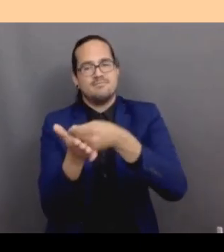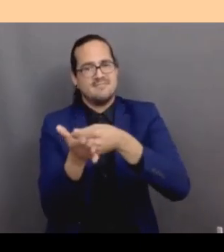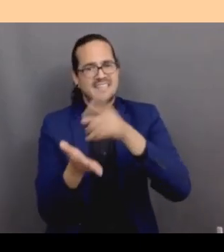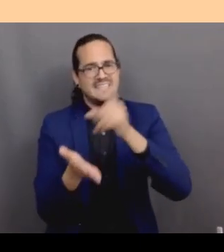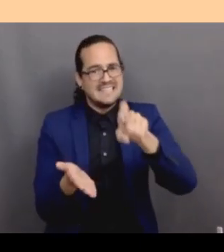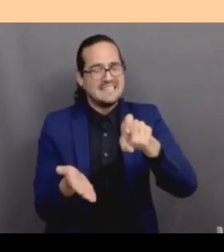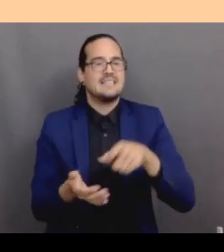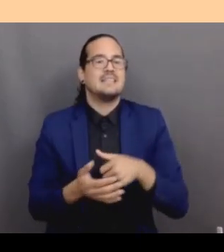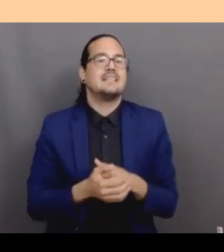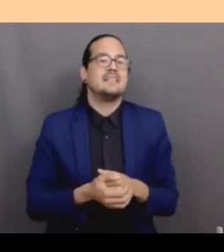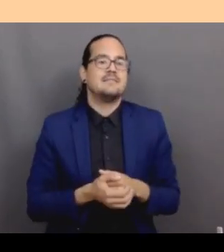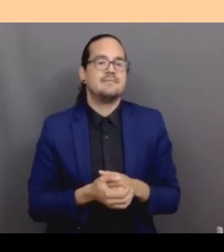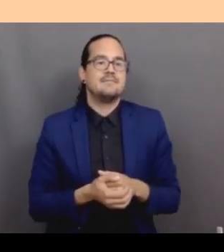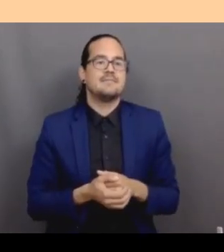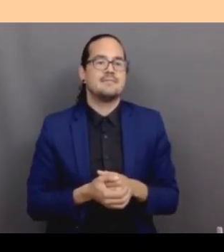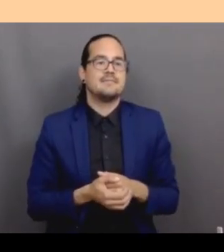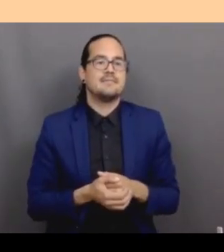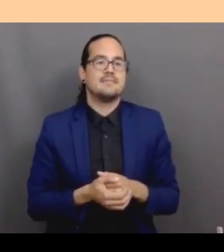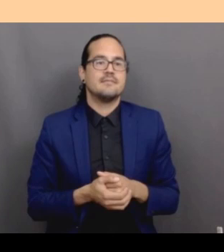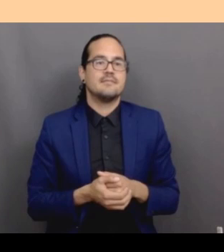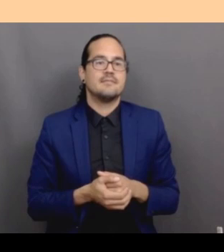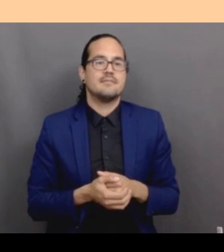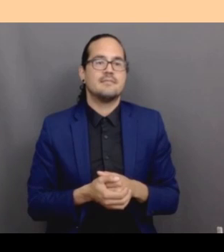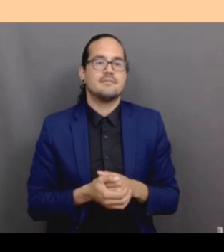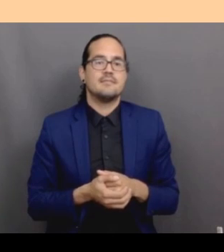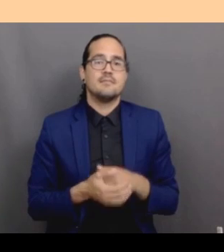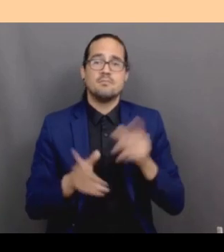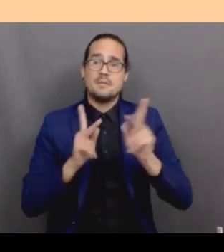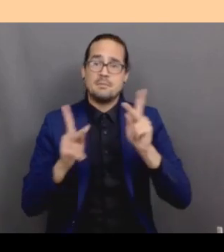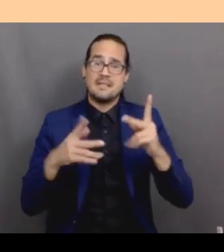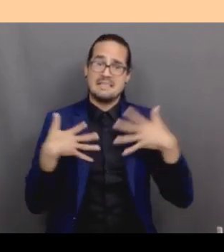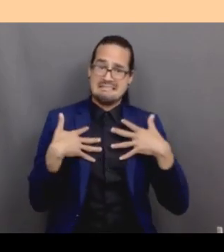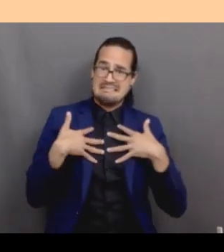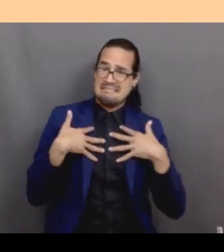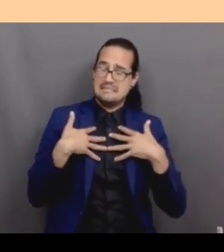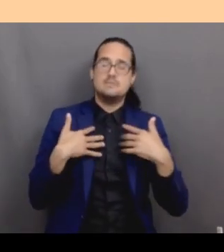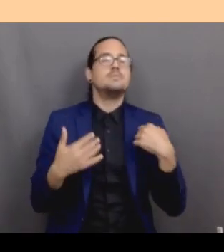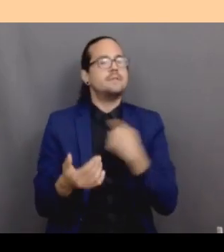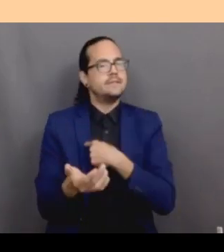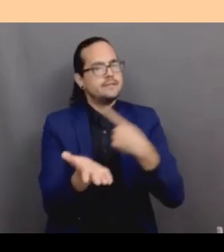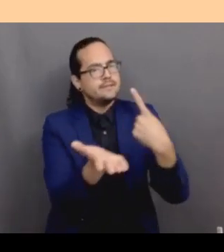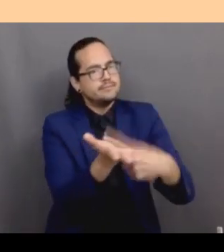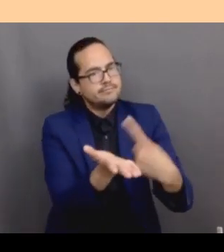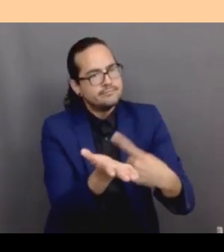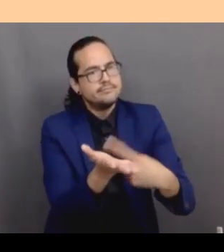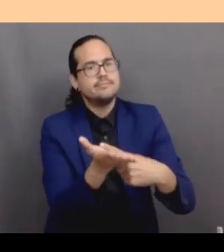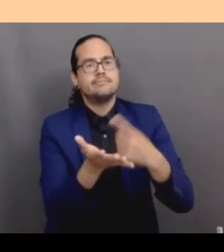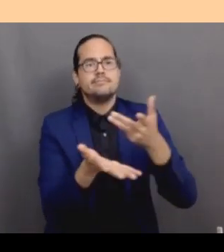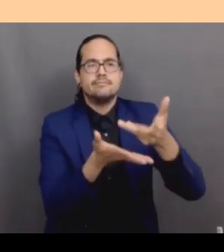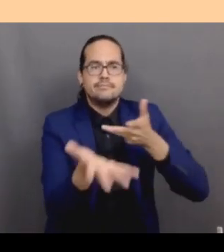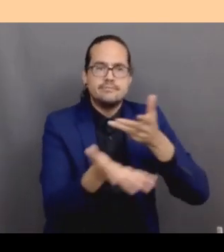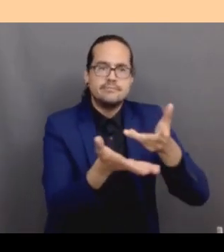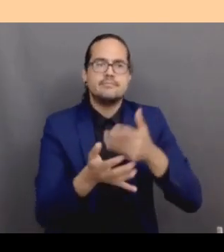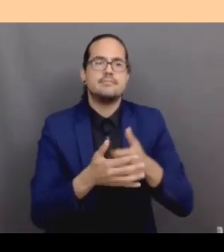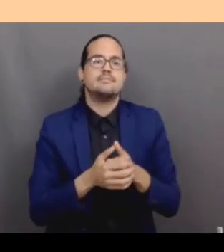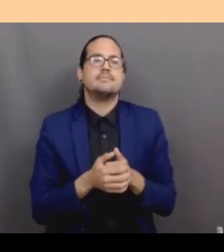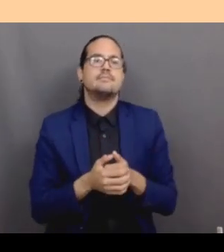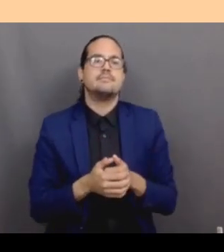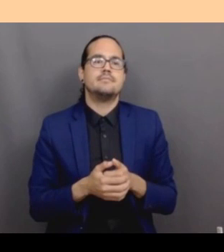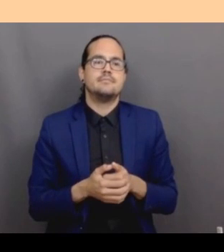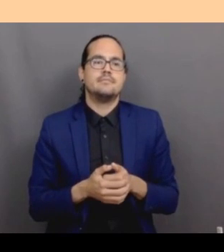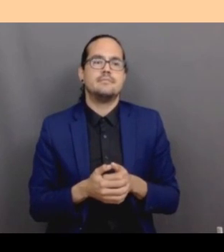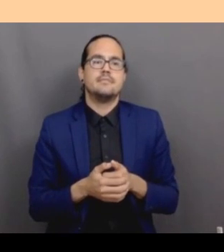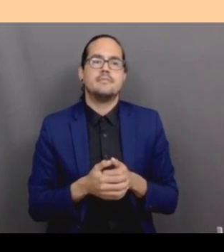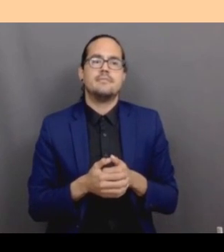public charge rule by making sure that our communities have support that they need. The California Immigrant Resistance Fund has been